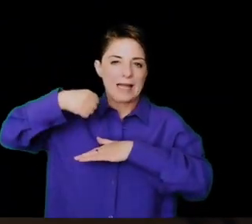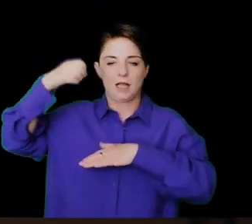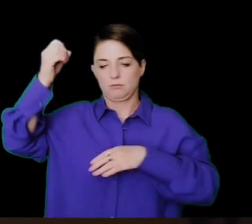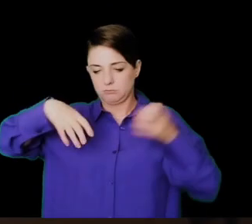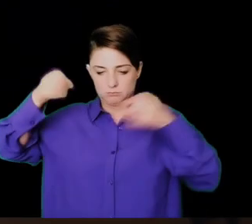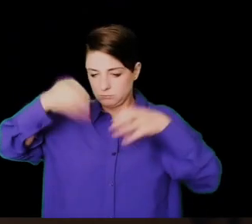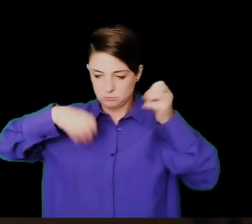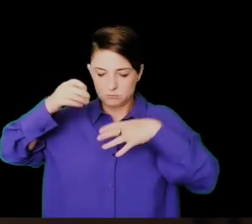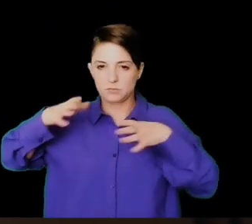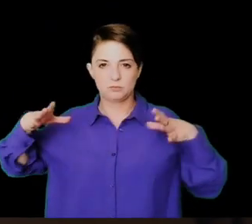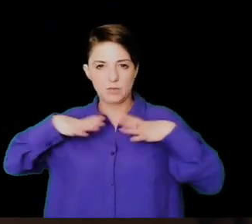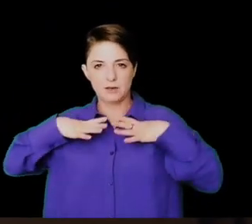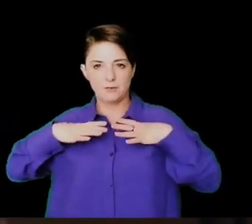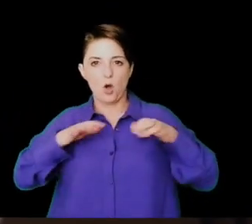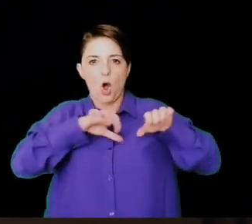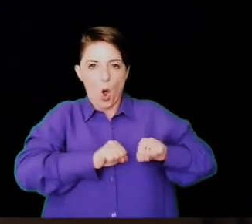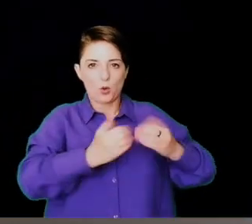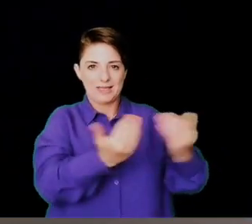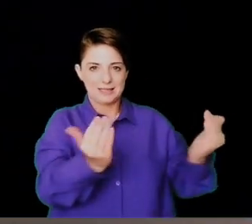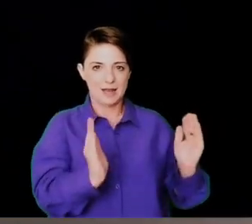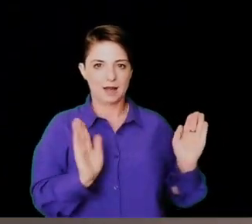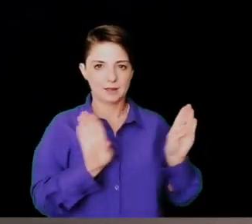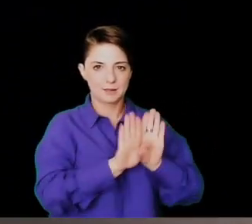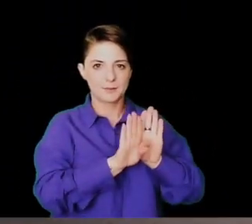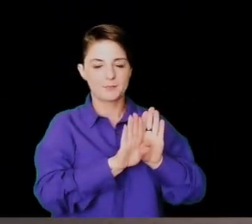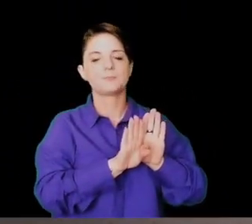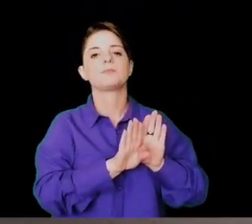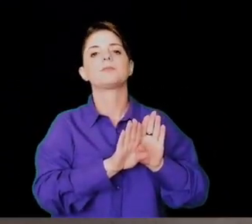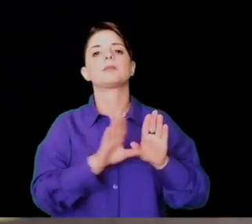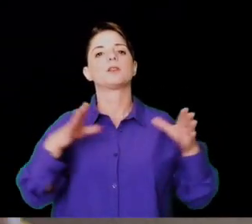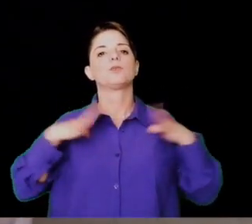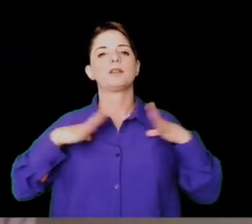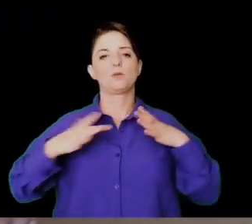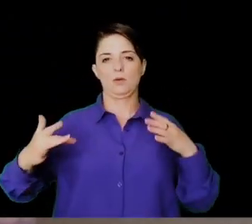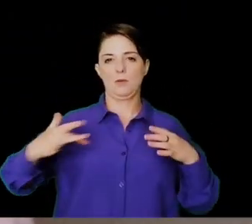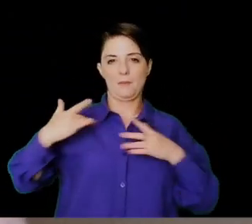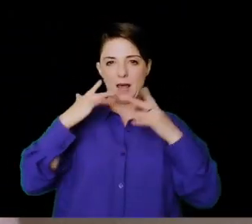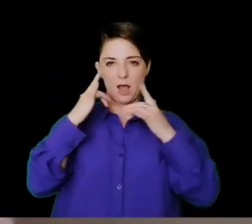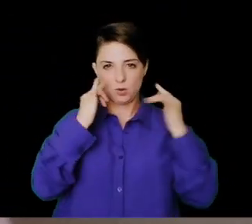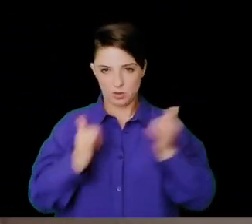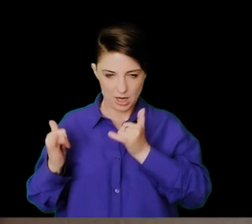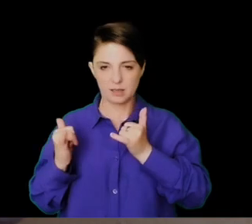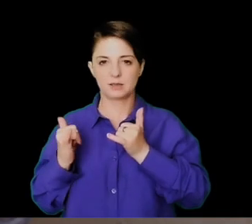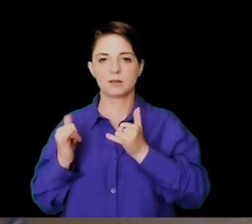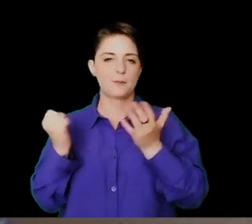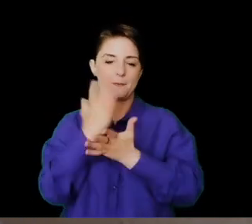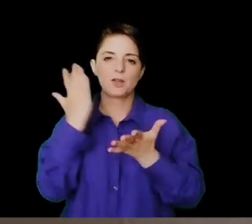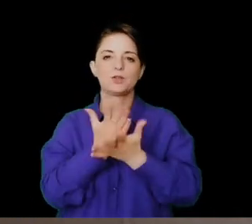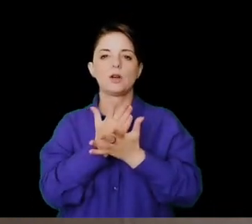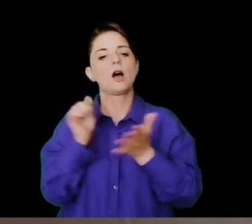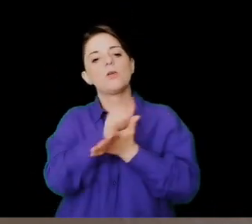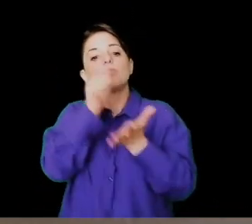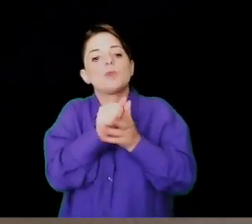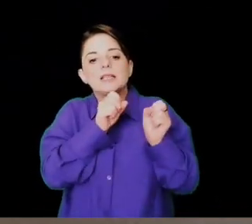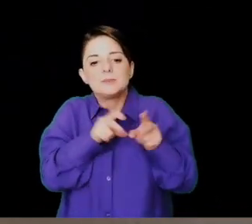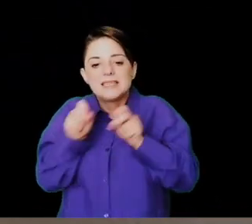we are just putting them into our buckets here to go into our holding tank. We'll get them out in the lab, do all the biosecurity checks, make sure they're the right